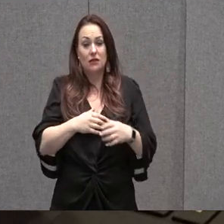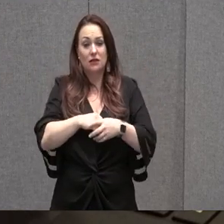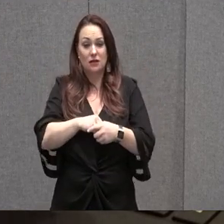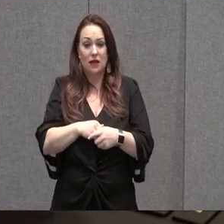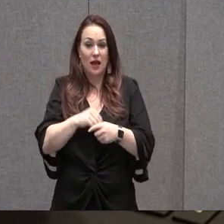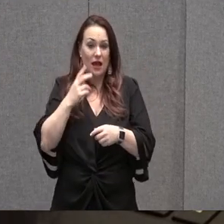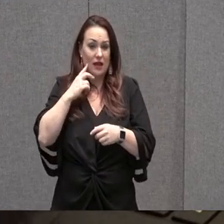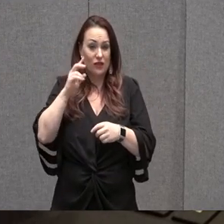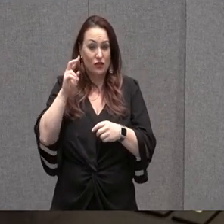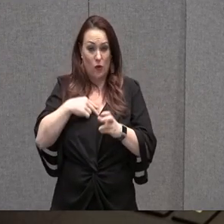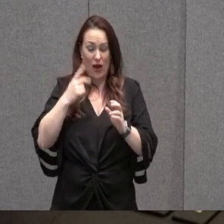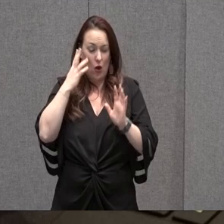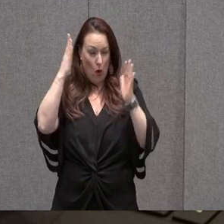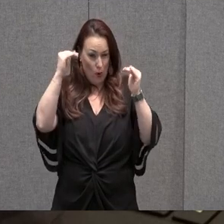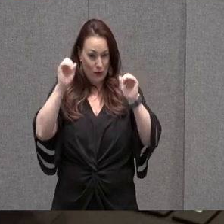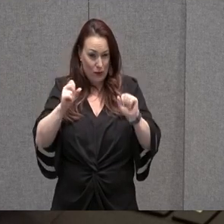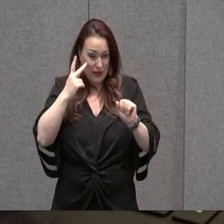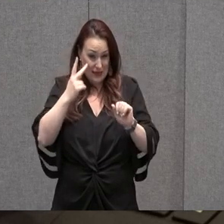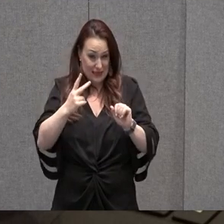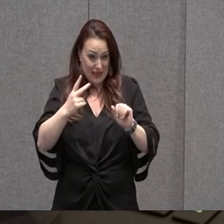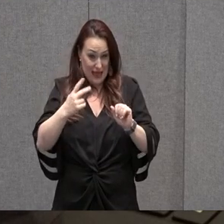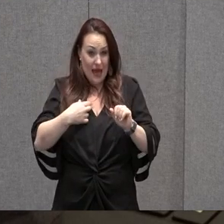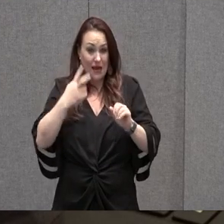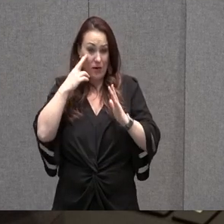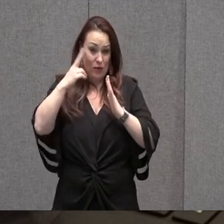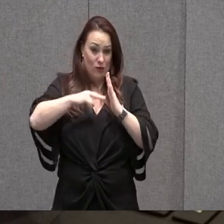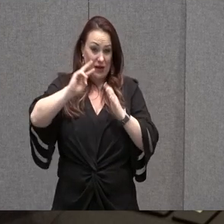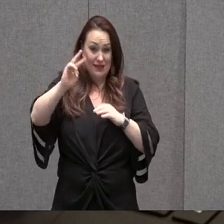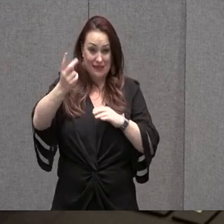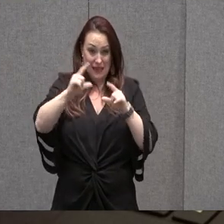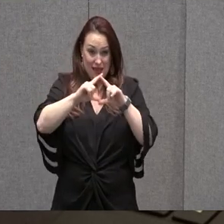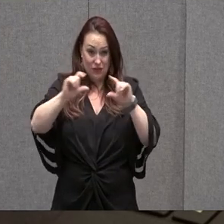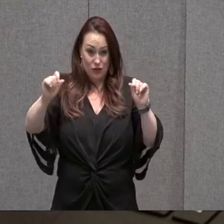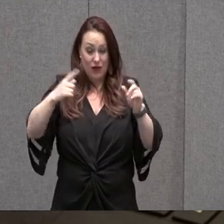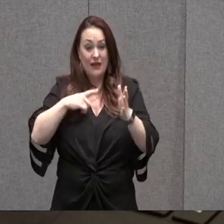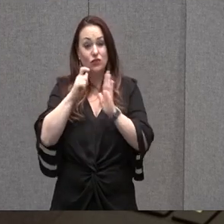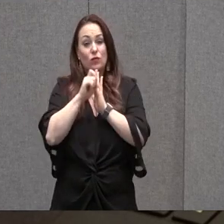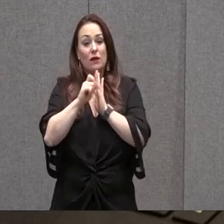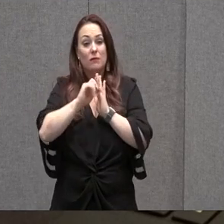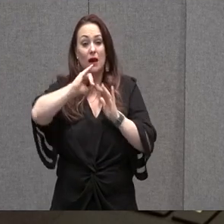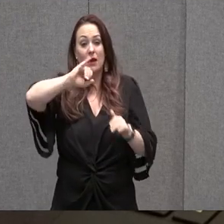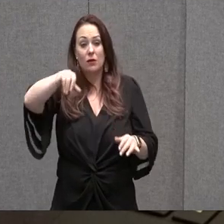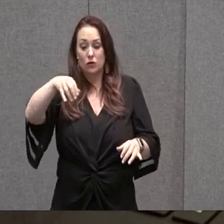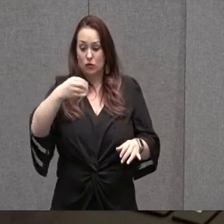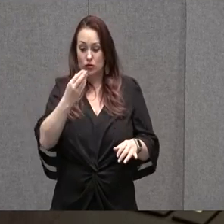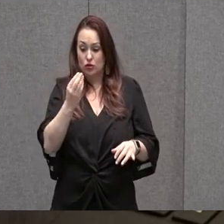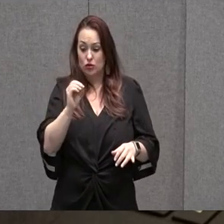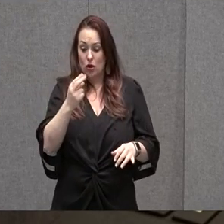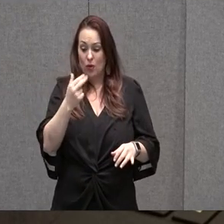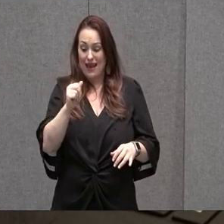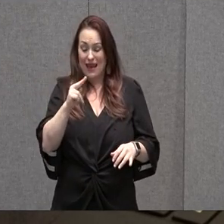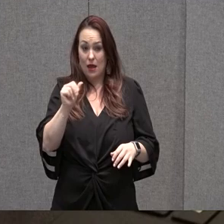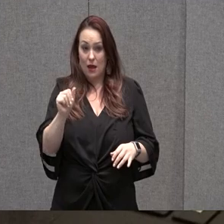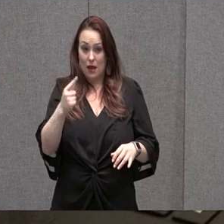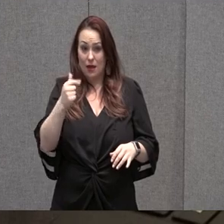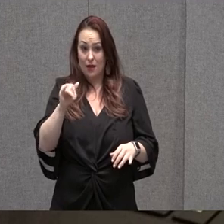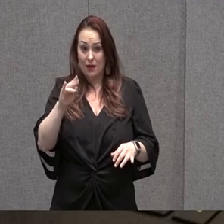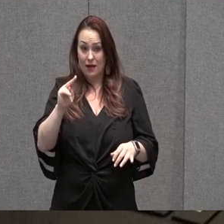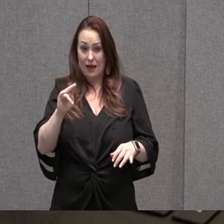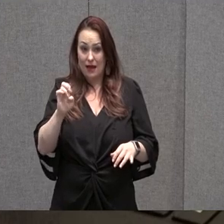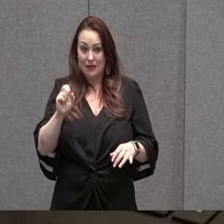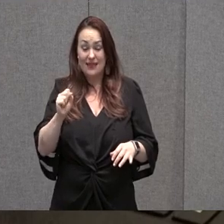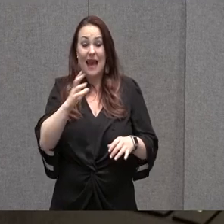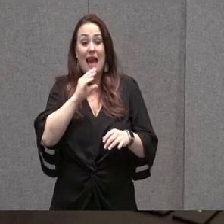on a second screen. So We Are the Gardeners is by Joanne Gaines, and this story is actually written by